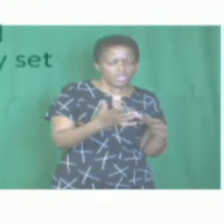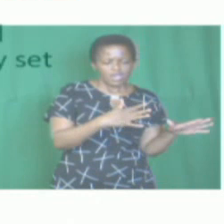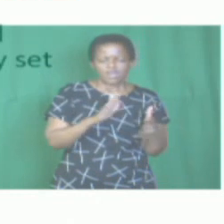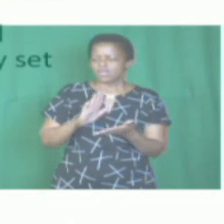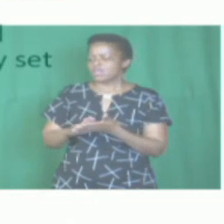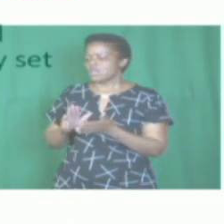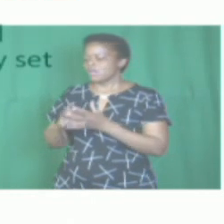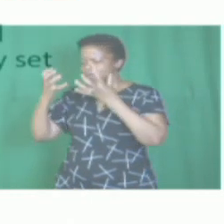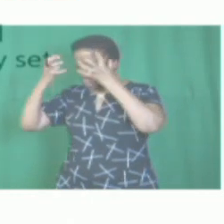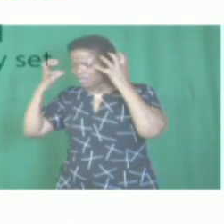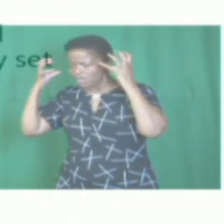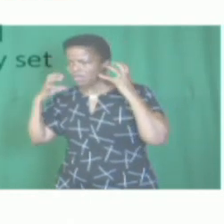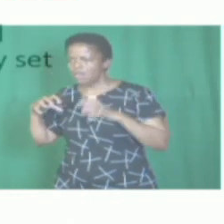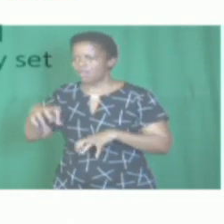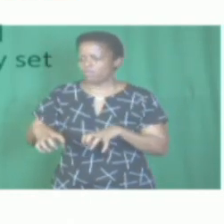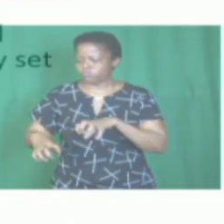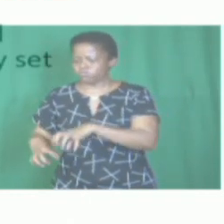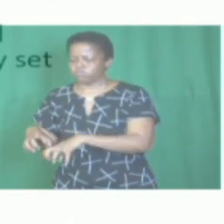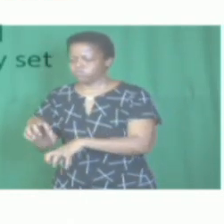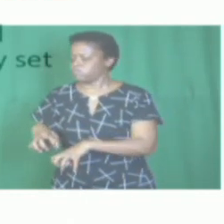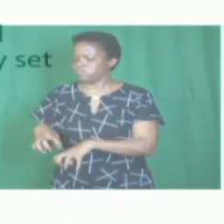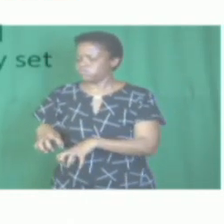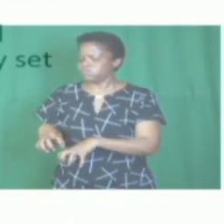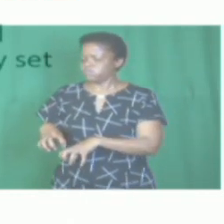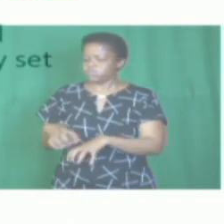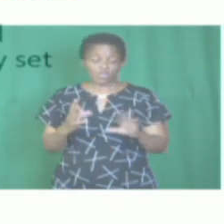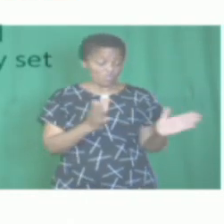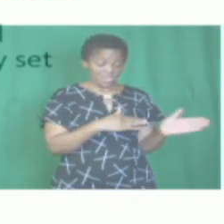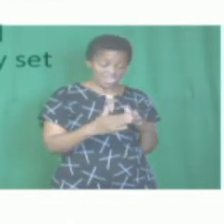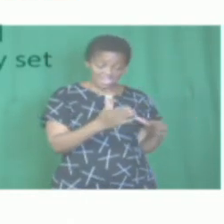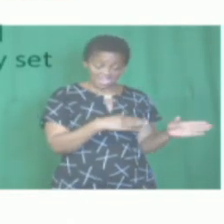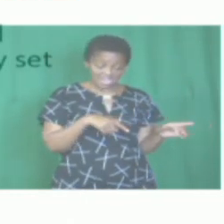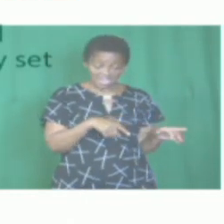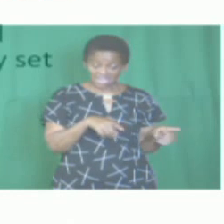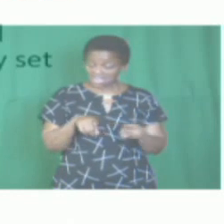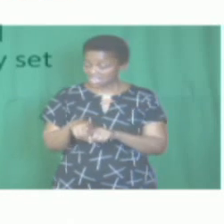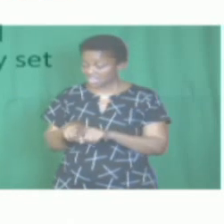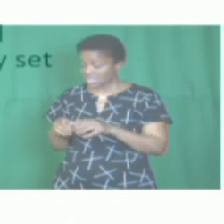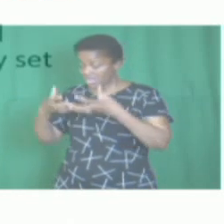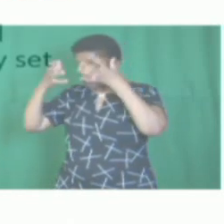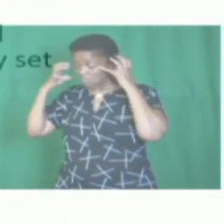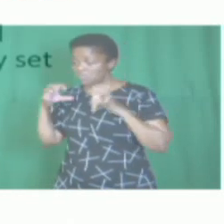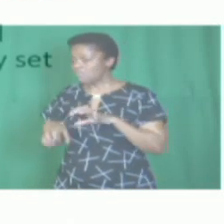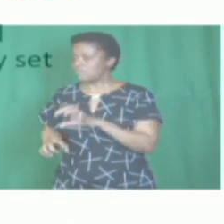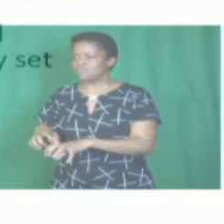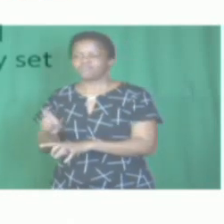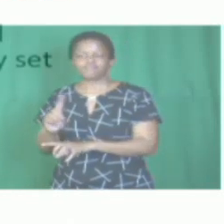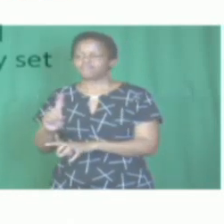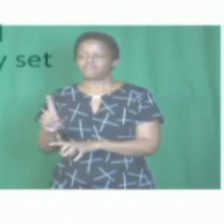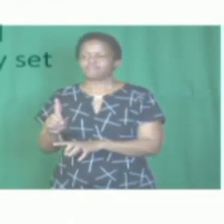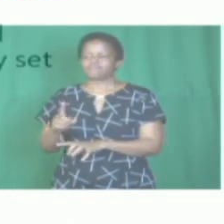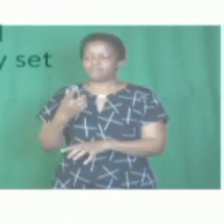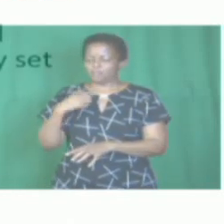it the qualities of doing a certain action, and this makes for excellent writing.